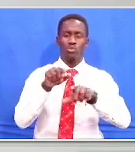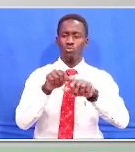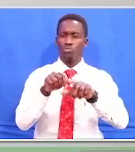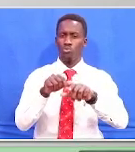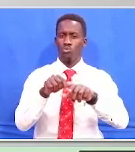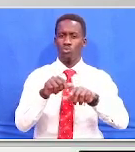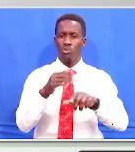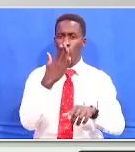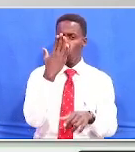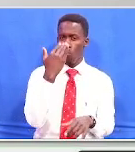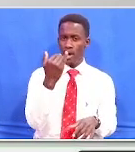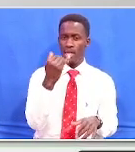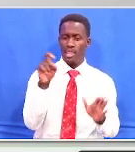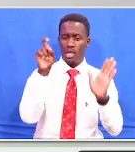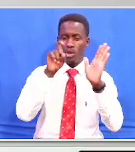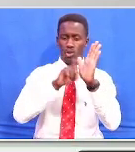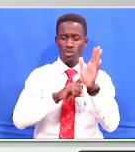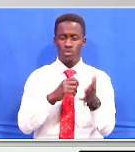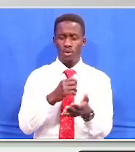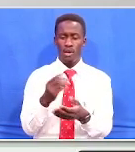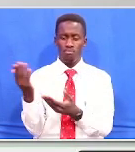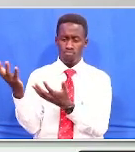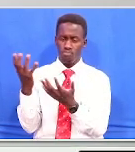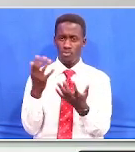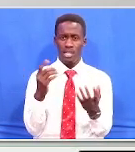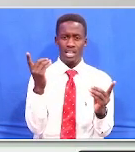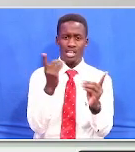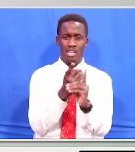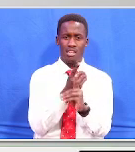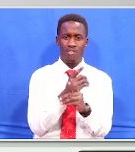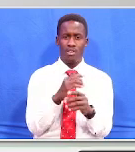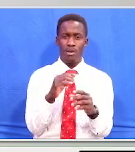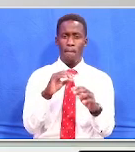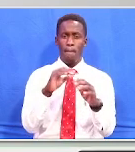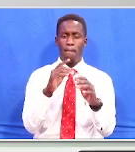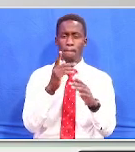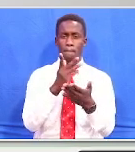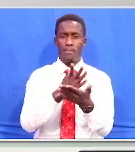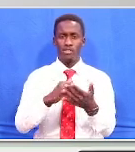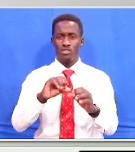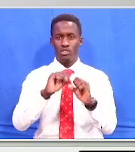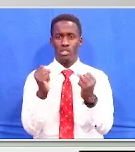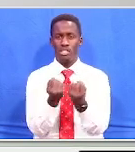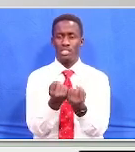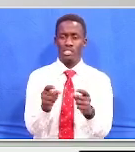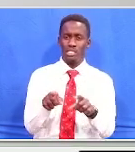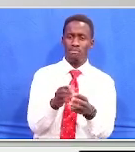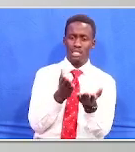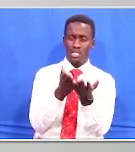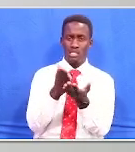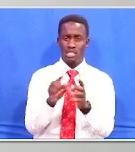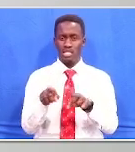of addressing violence, the costs of bringing in the different sectors, whether it's policing or justice or social services or the health